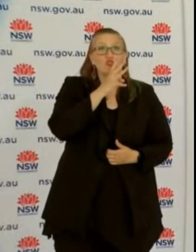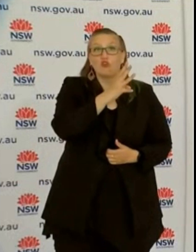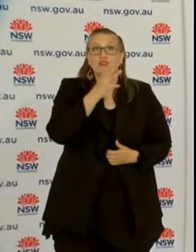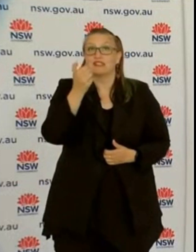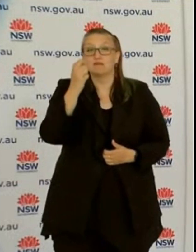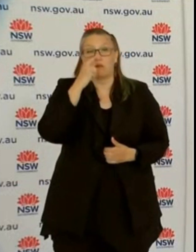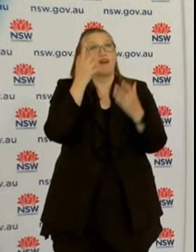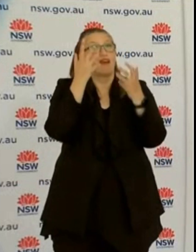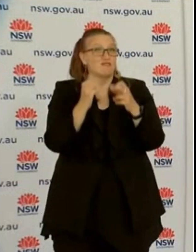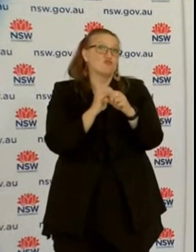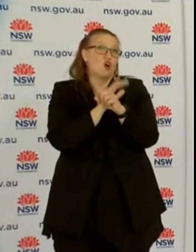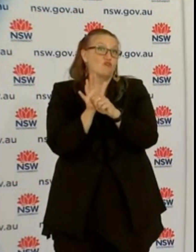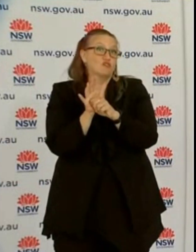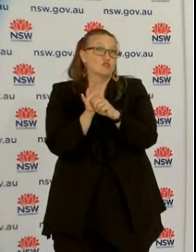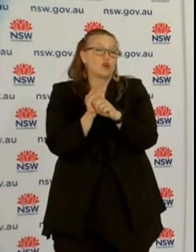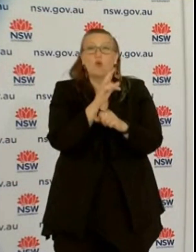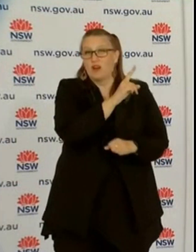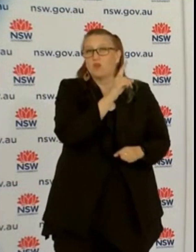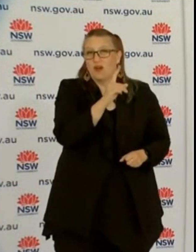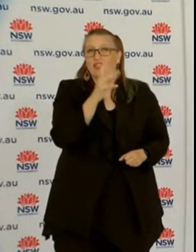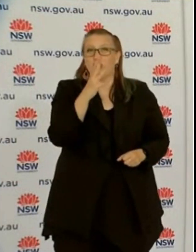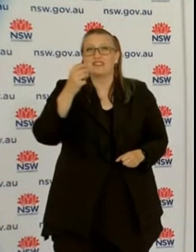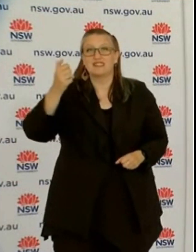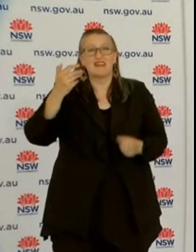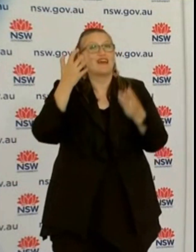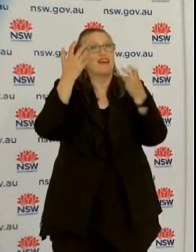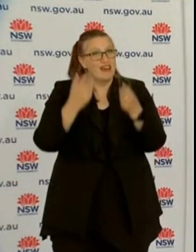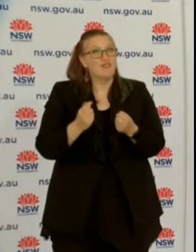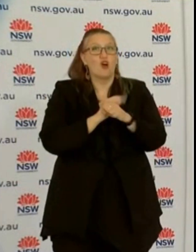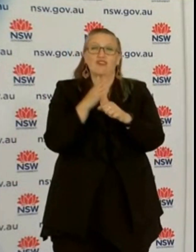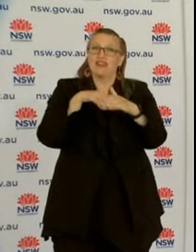1,136 people with COVID-19 admitted to hospital.